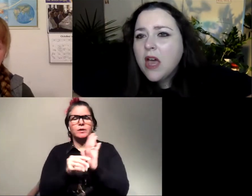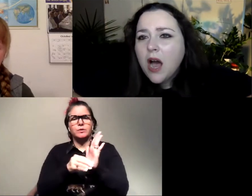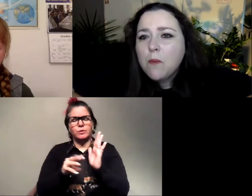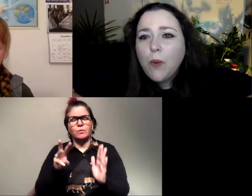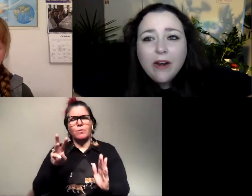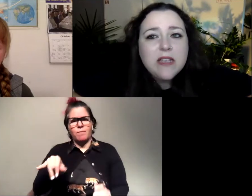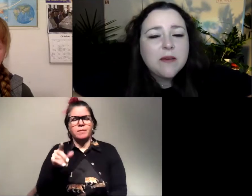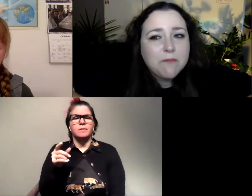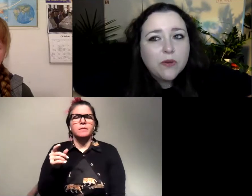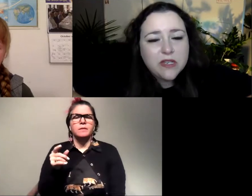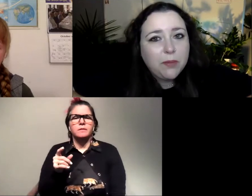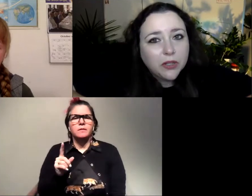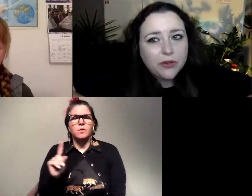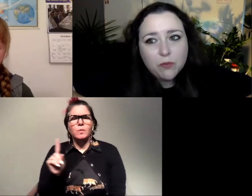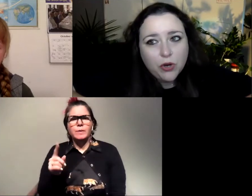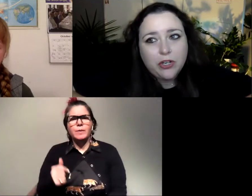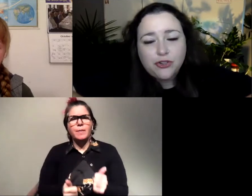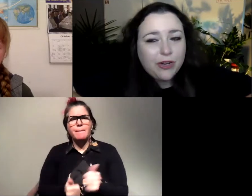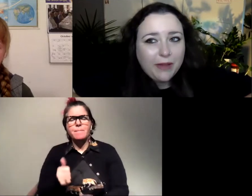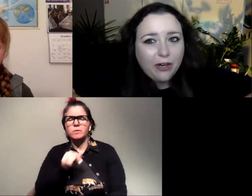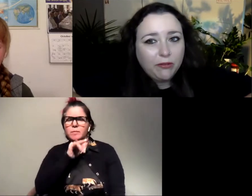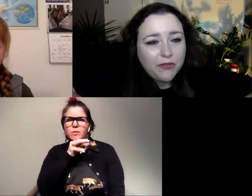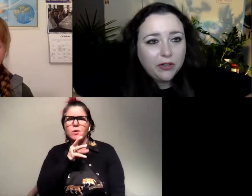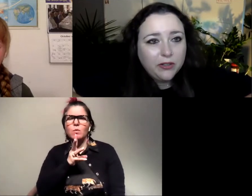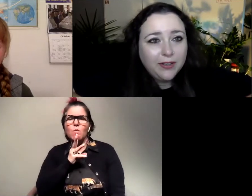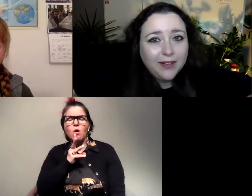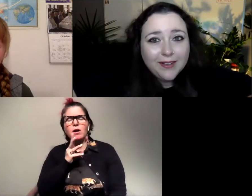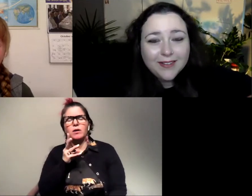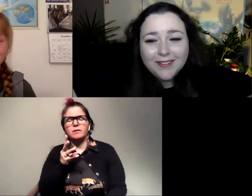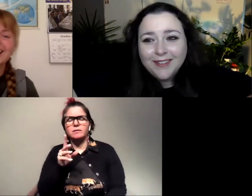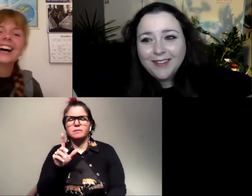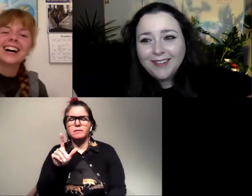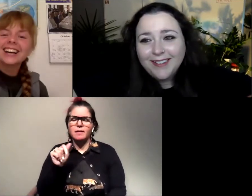Wyoming. Where is the most polluted water, stream, lake, or river?